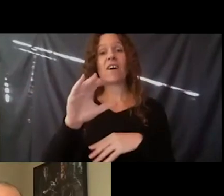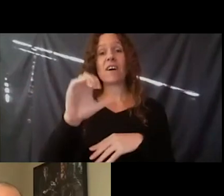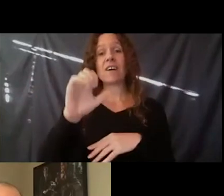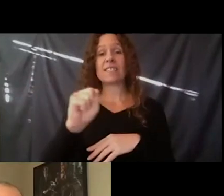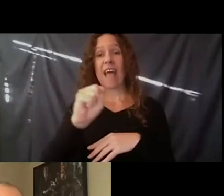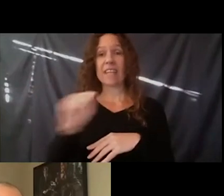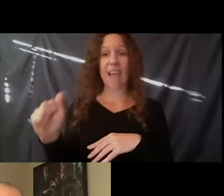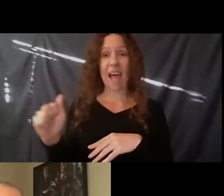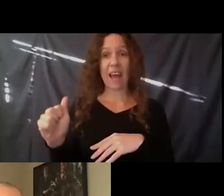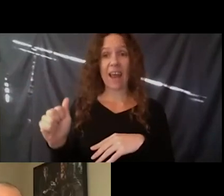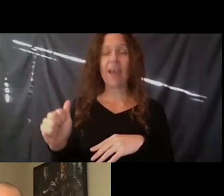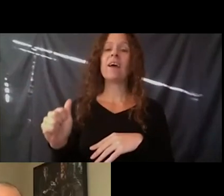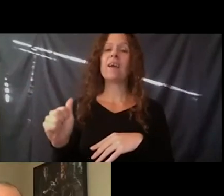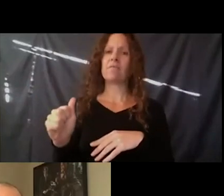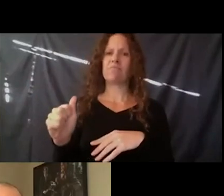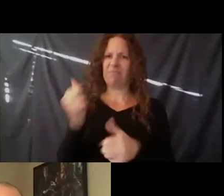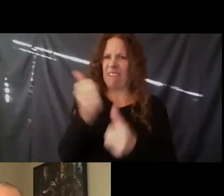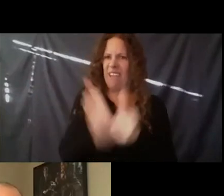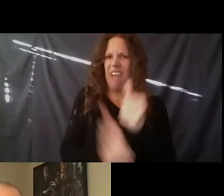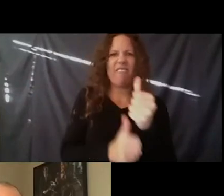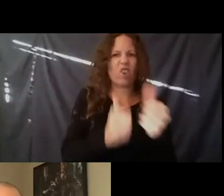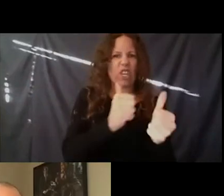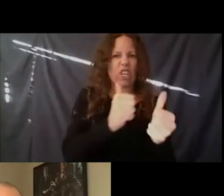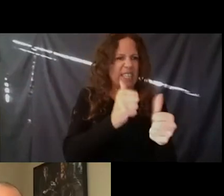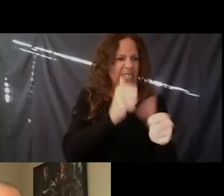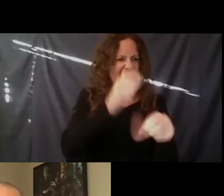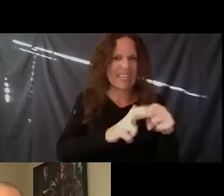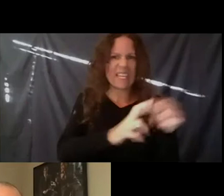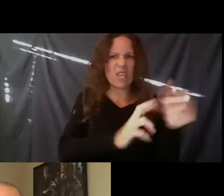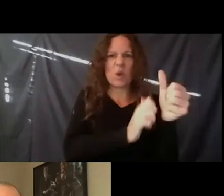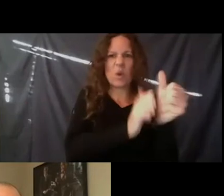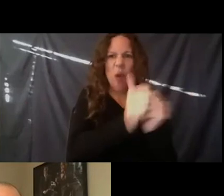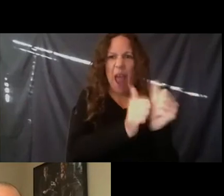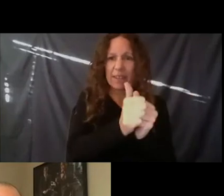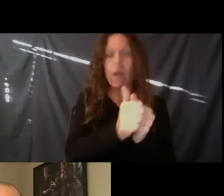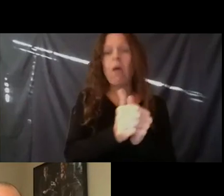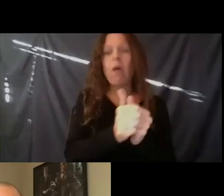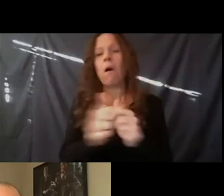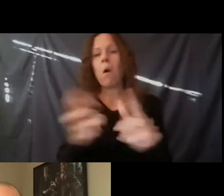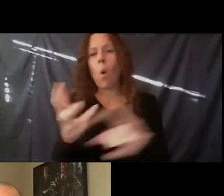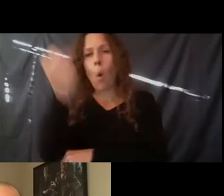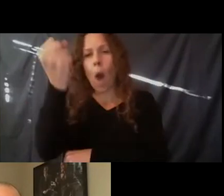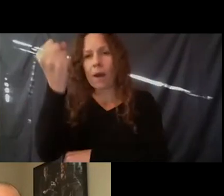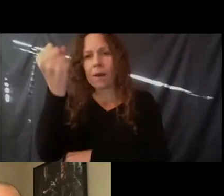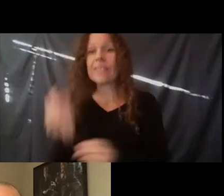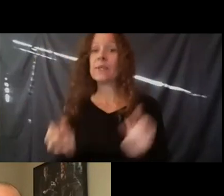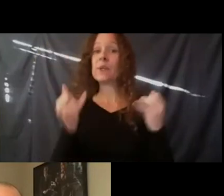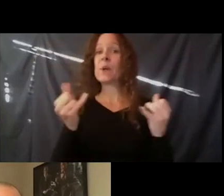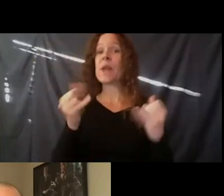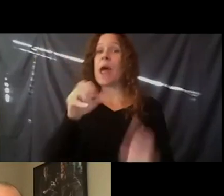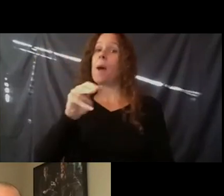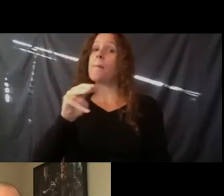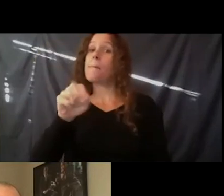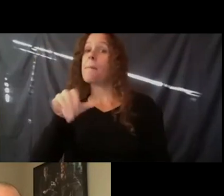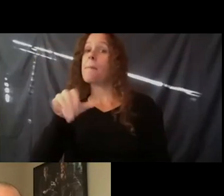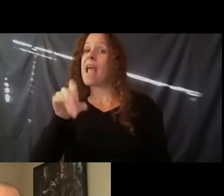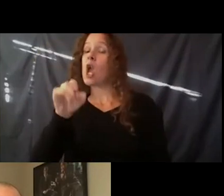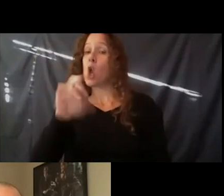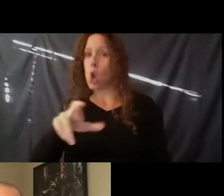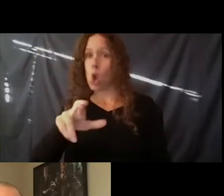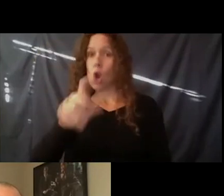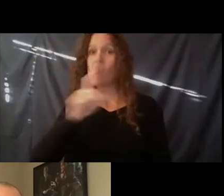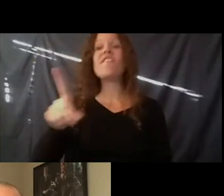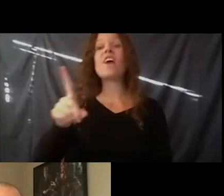seat we ran, we won. So we now have a very progressive mayor, and there's